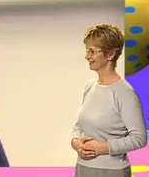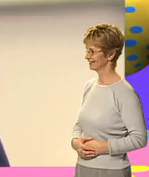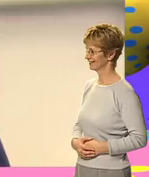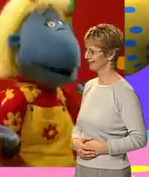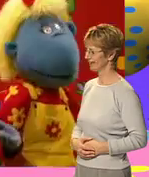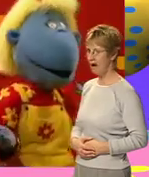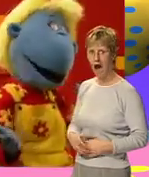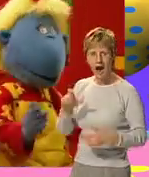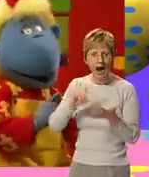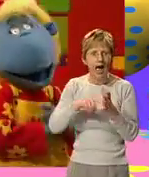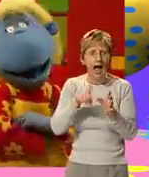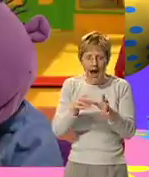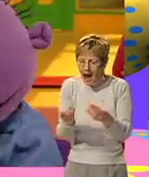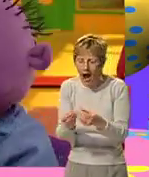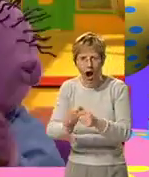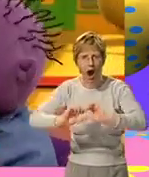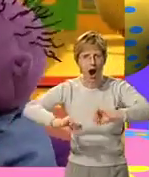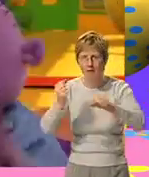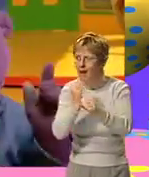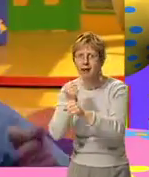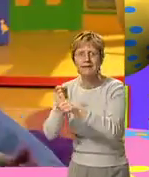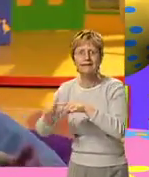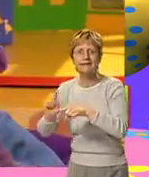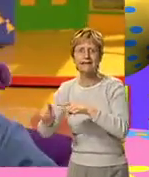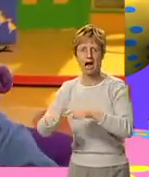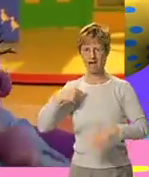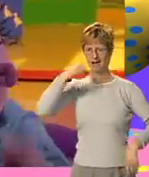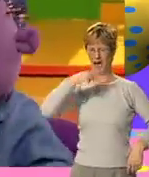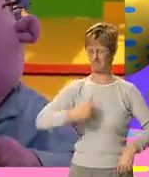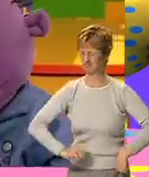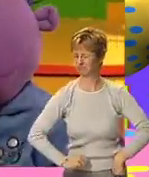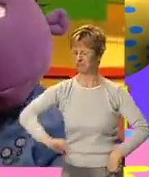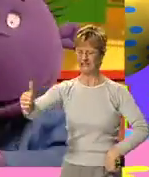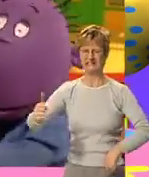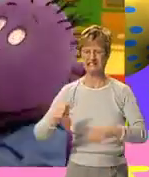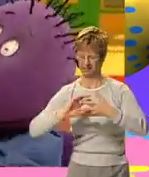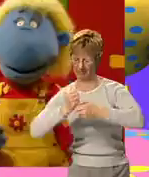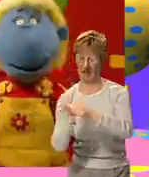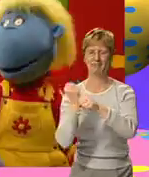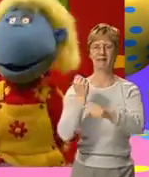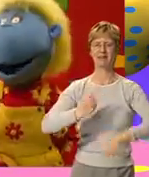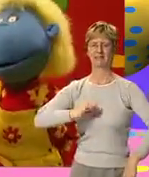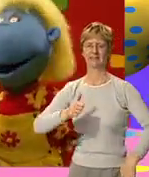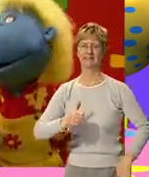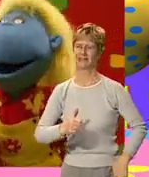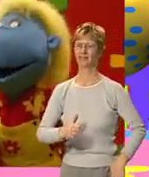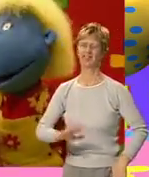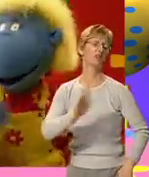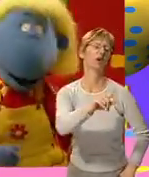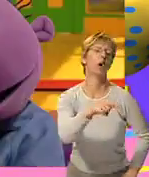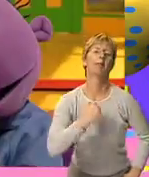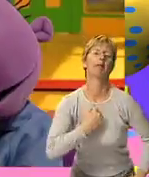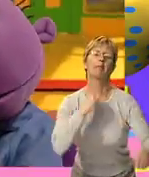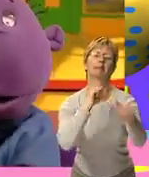clay is really great for making things. I bet I could make the best clay thing ever. It wouldn't be as good as what I